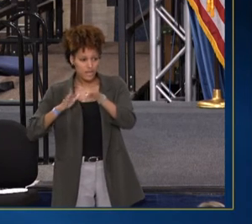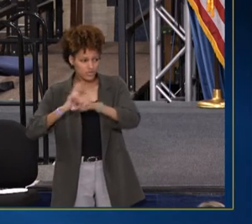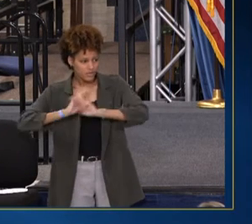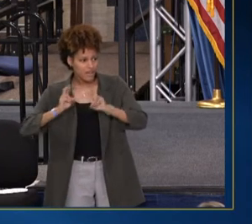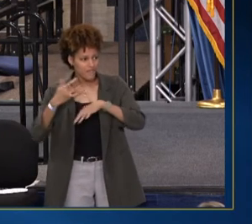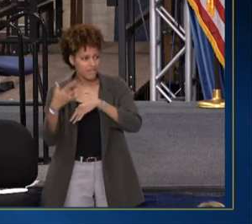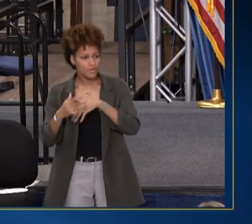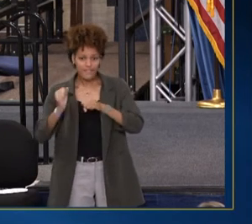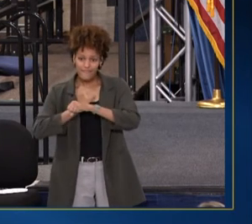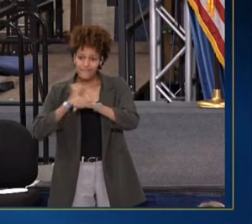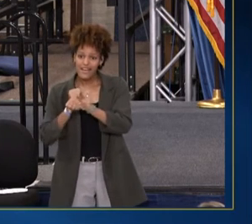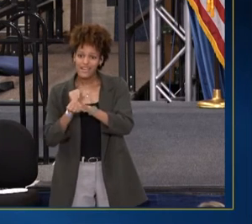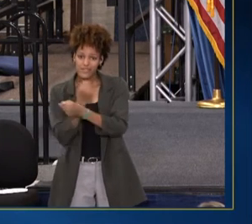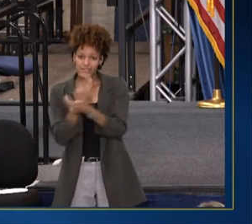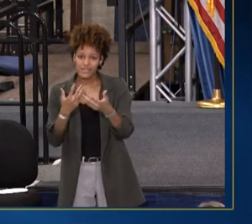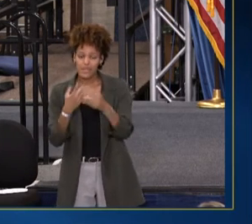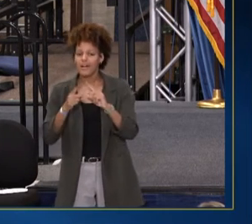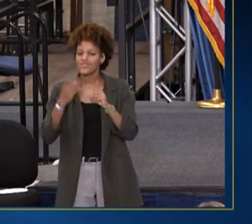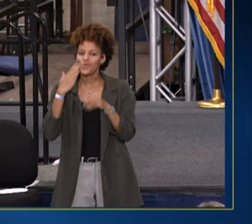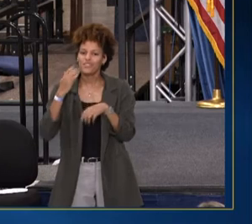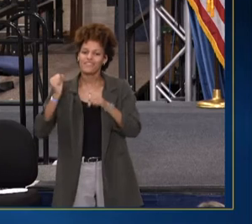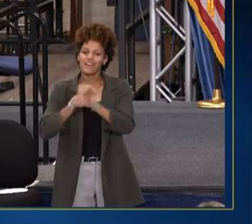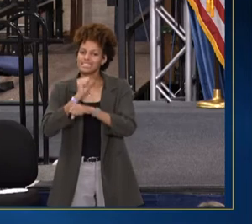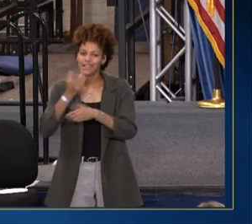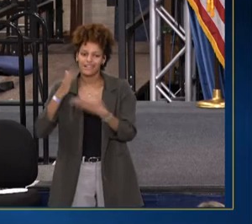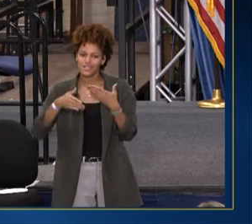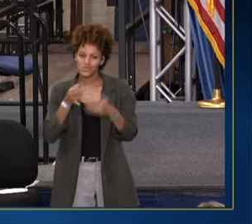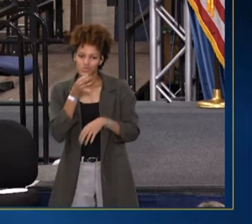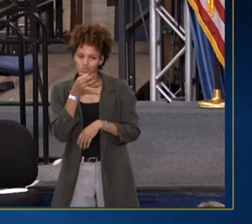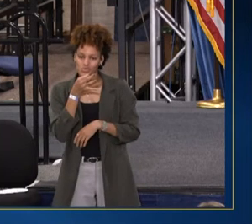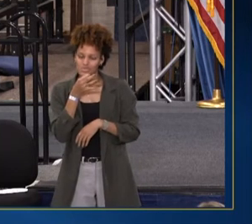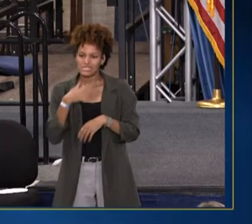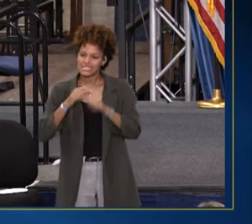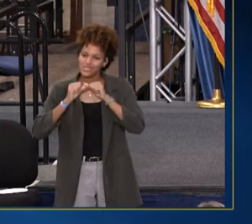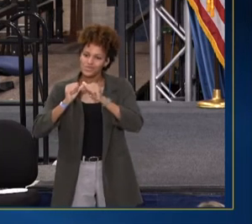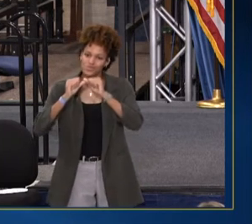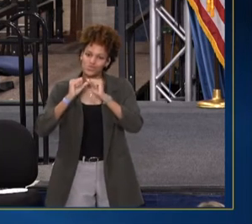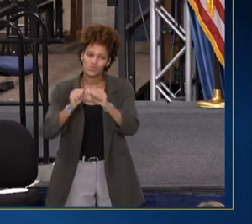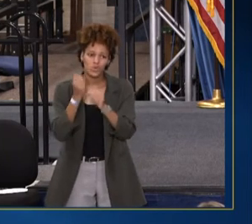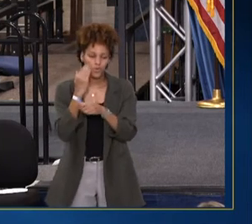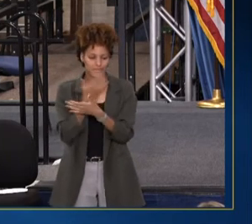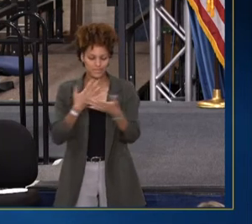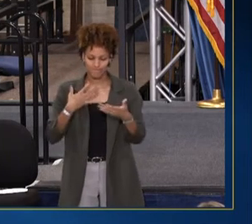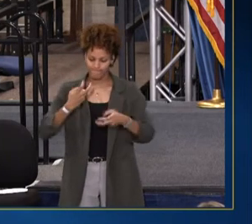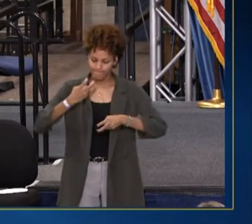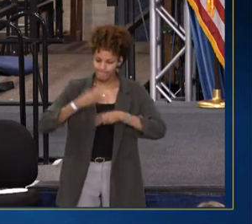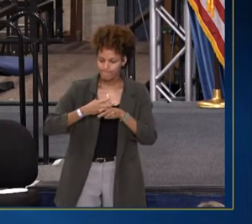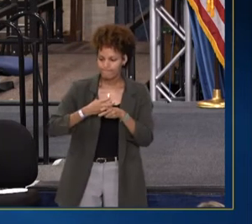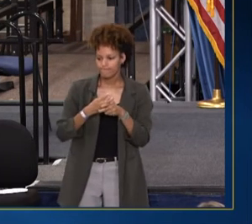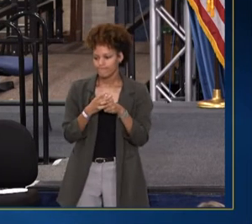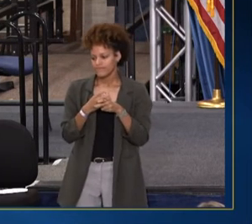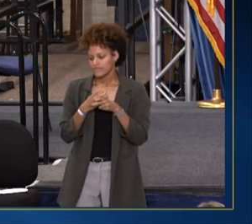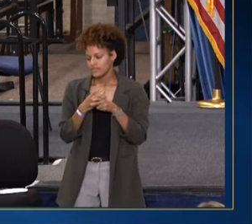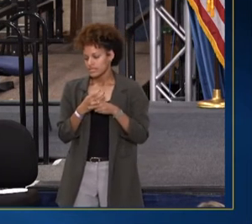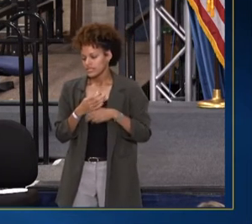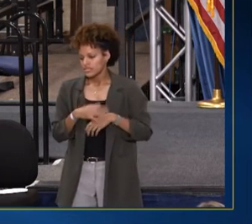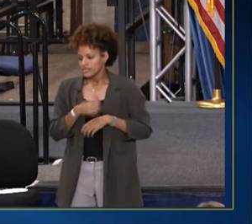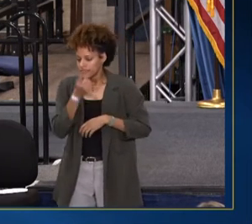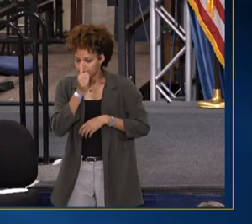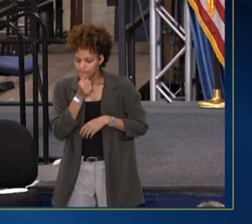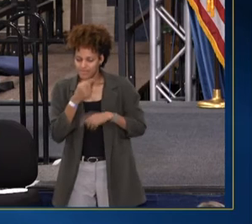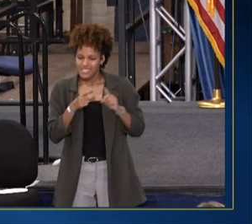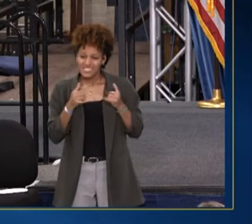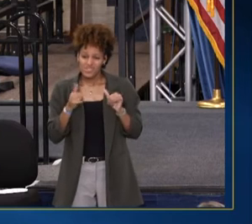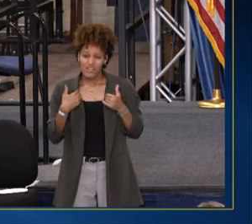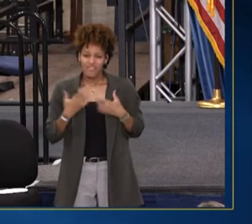fight continues. And I know when things are so hard and things are so difficult, it puts